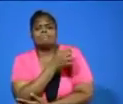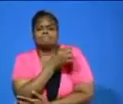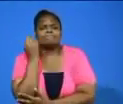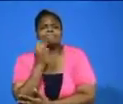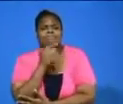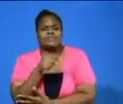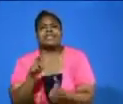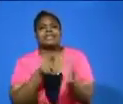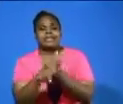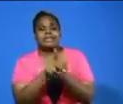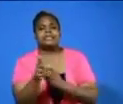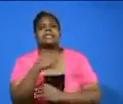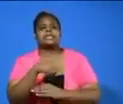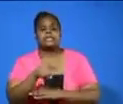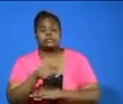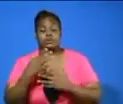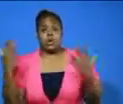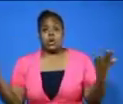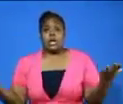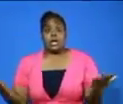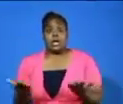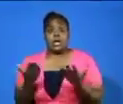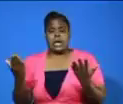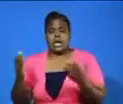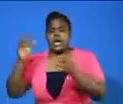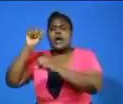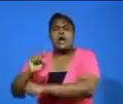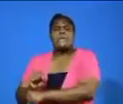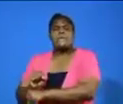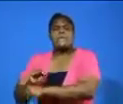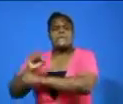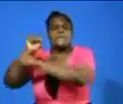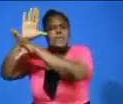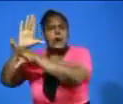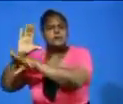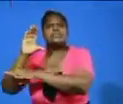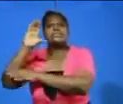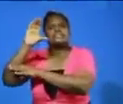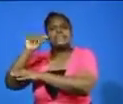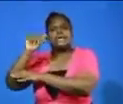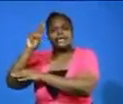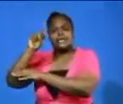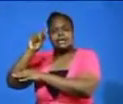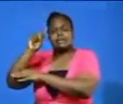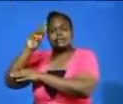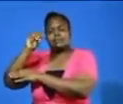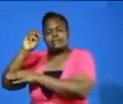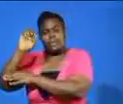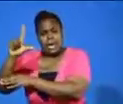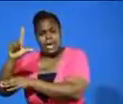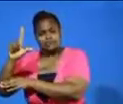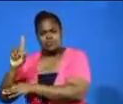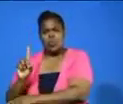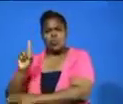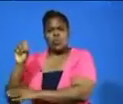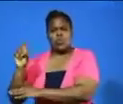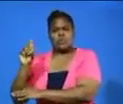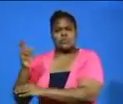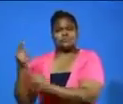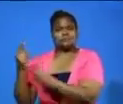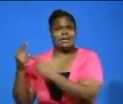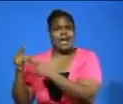them. And so here we are on Mount Carmel. What question did this